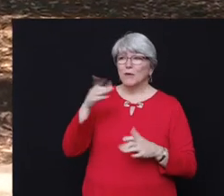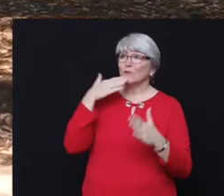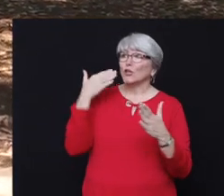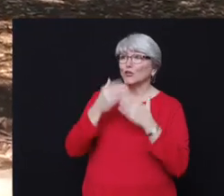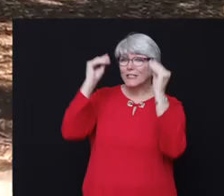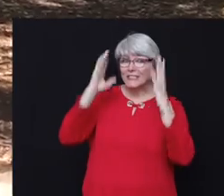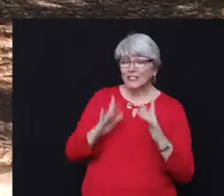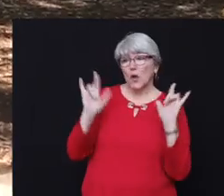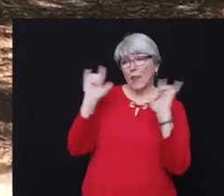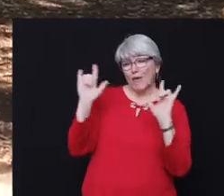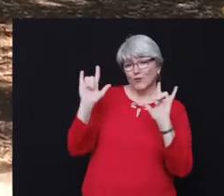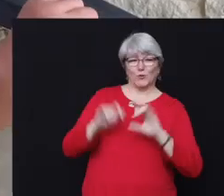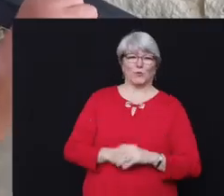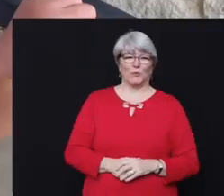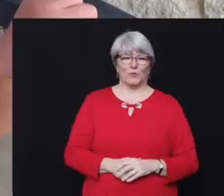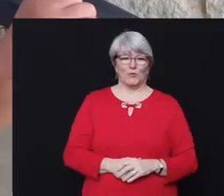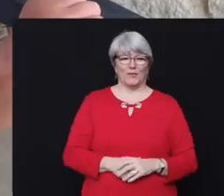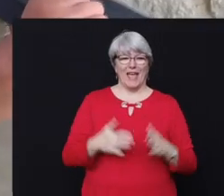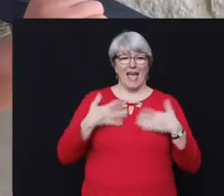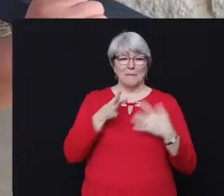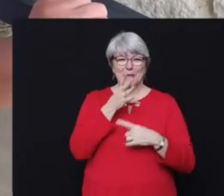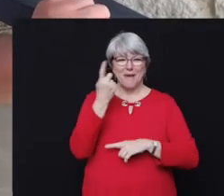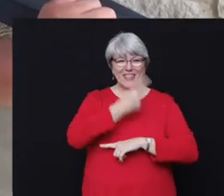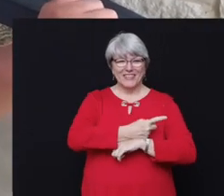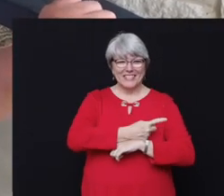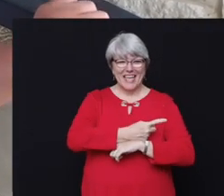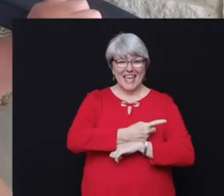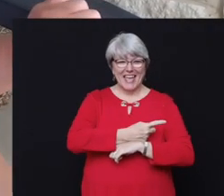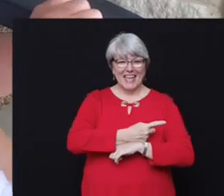teacher. We love you. Happy Mother's Day.